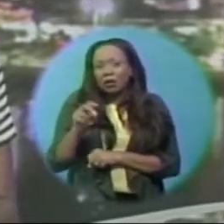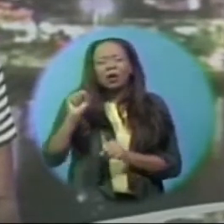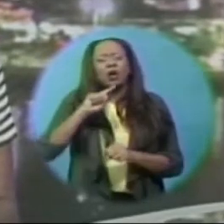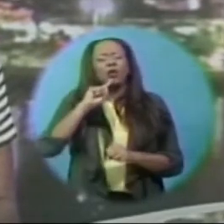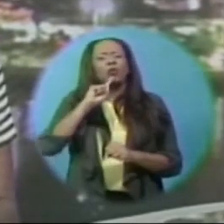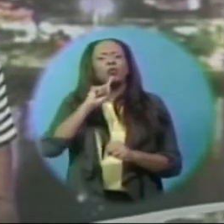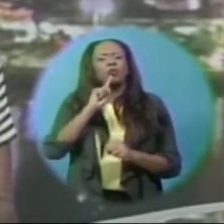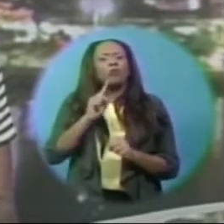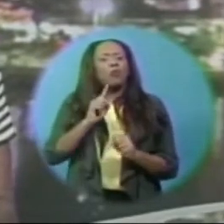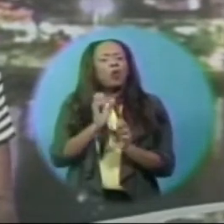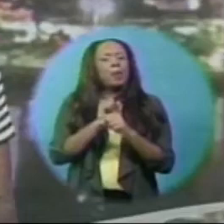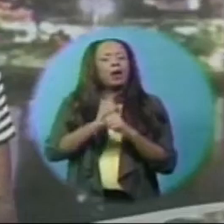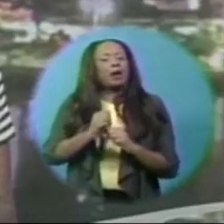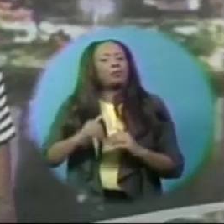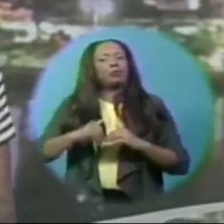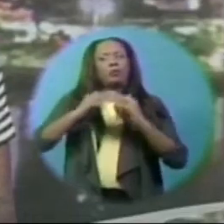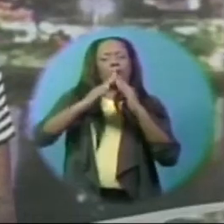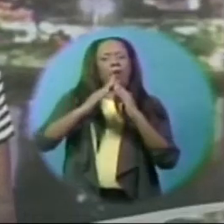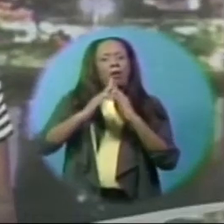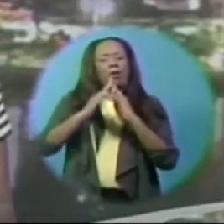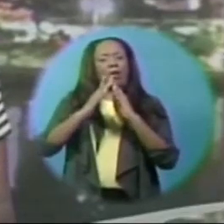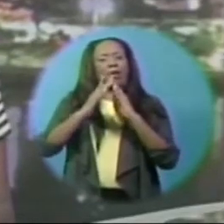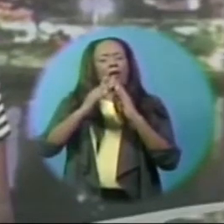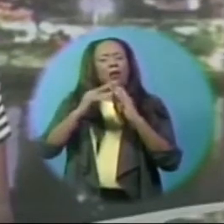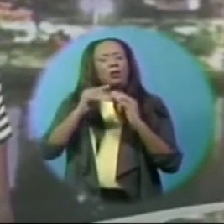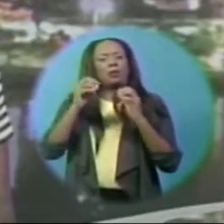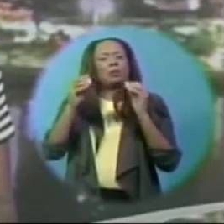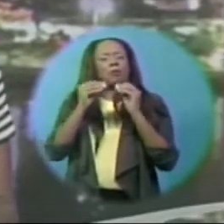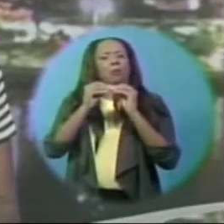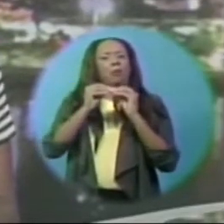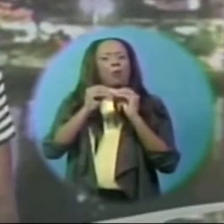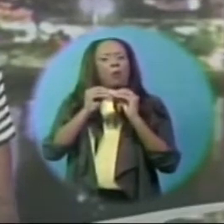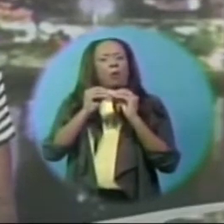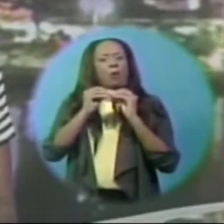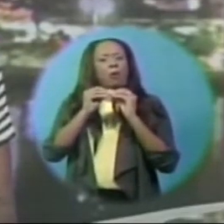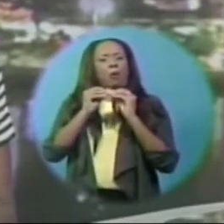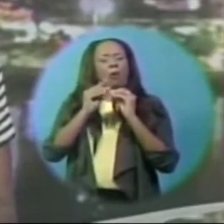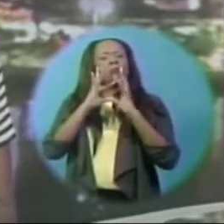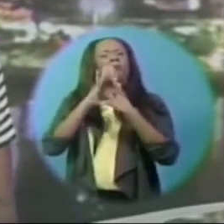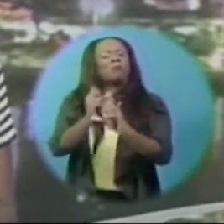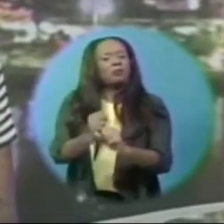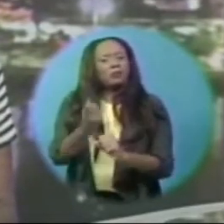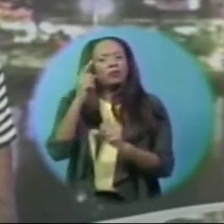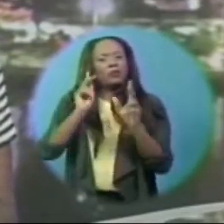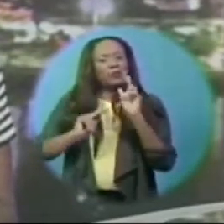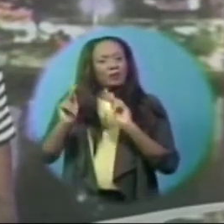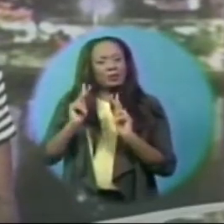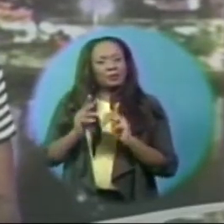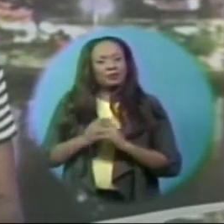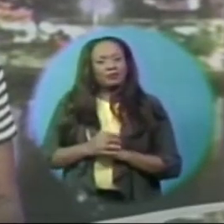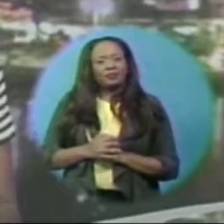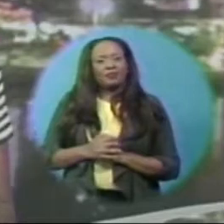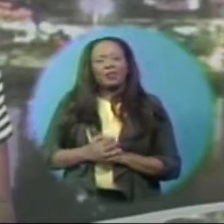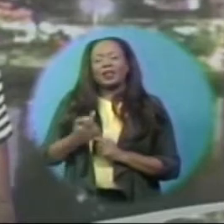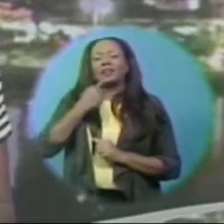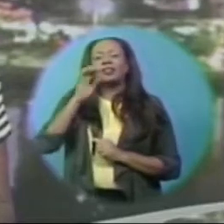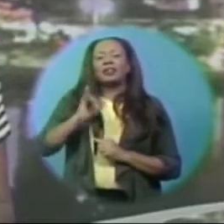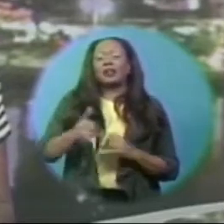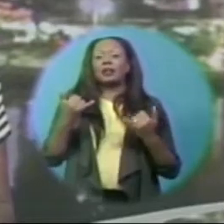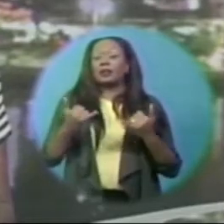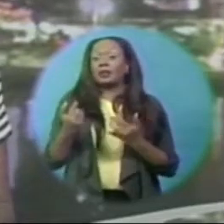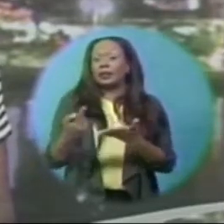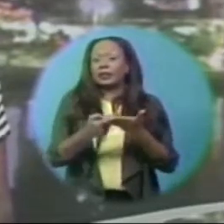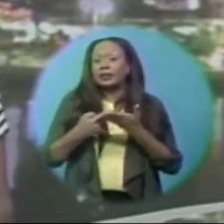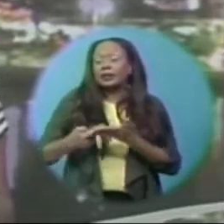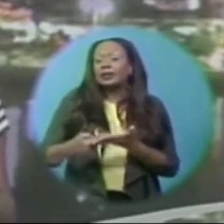Speightstown's potential realized through public-private sector partnerships. The independent member of Parliament made the observation during debate